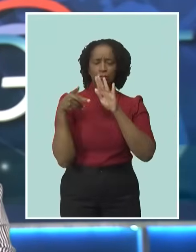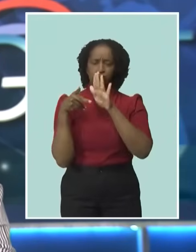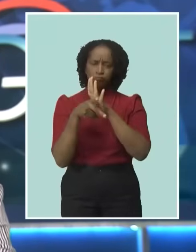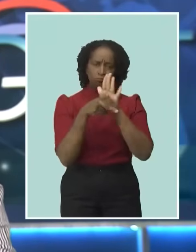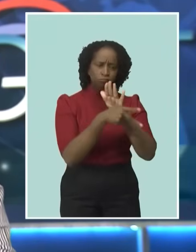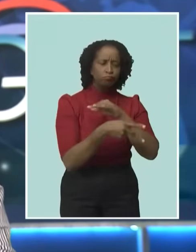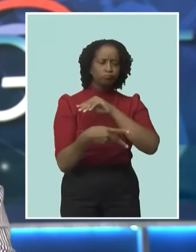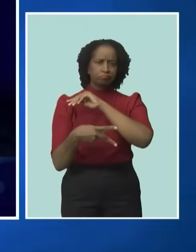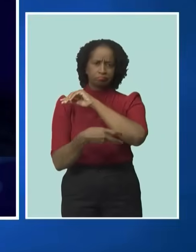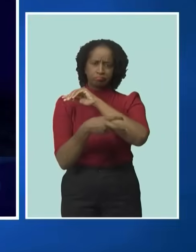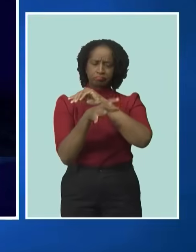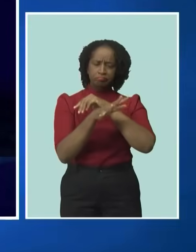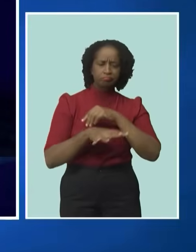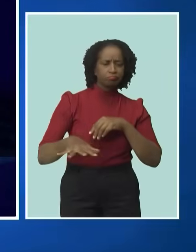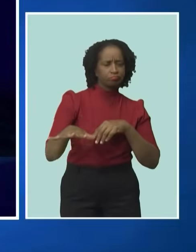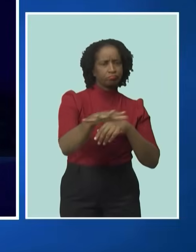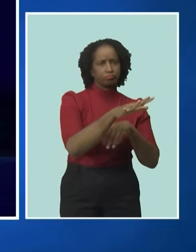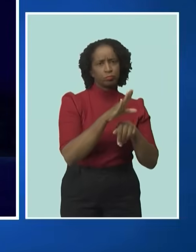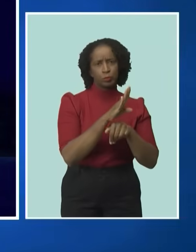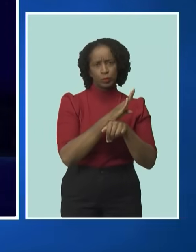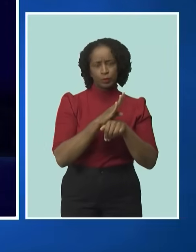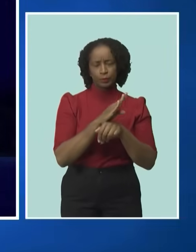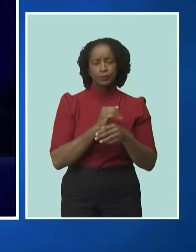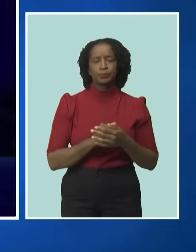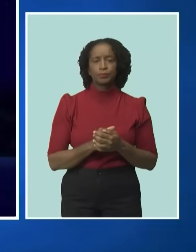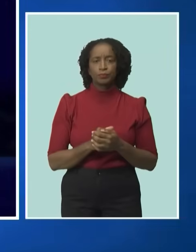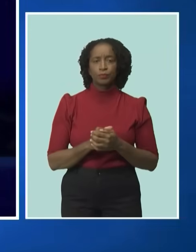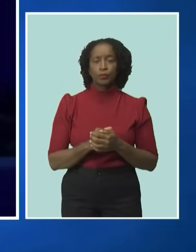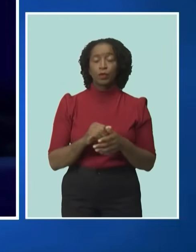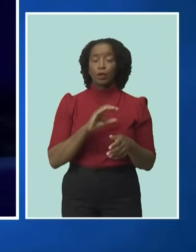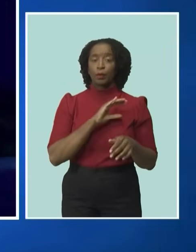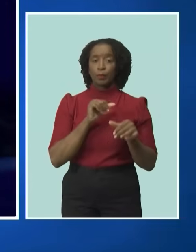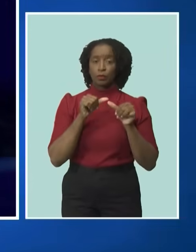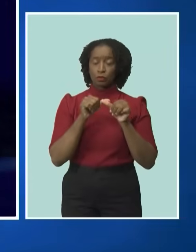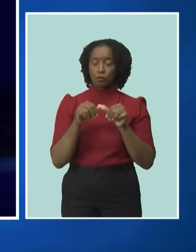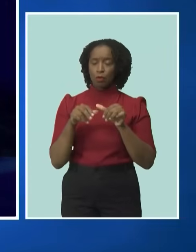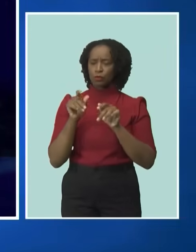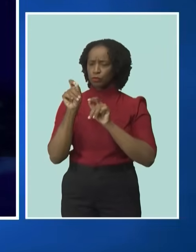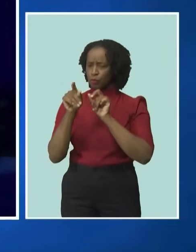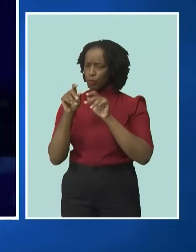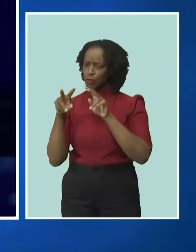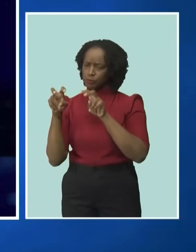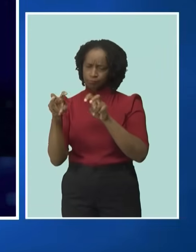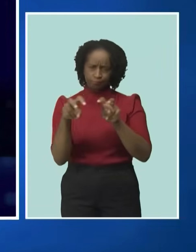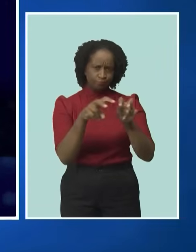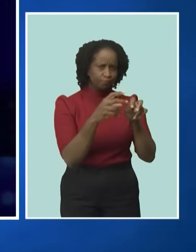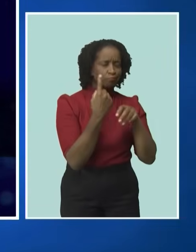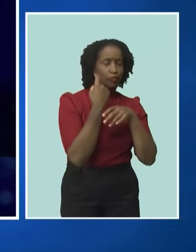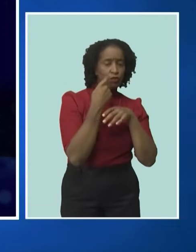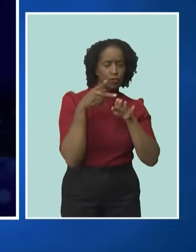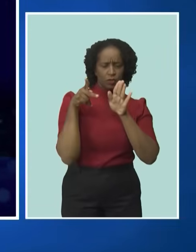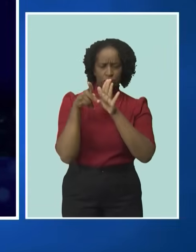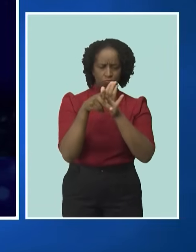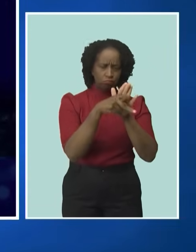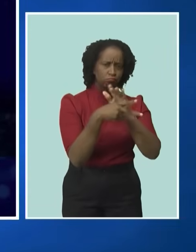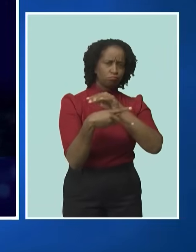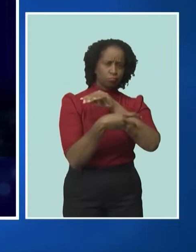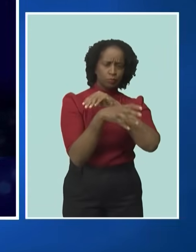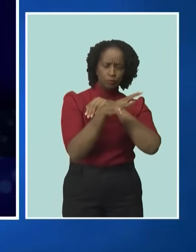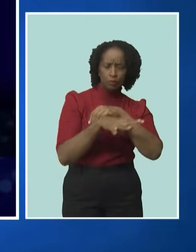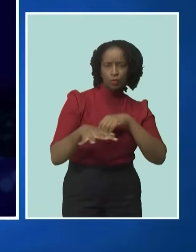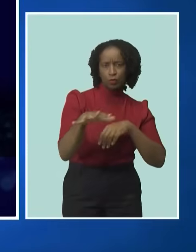island. Barbados Police Service is continuing its robust investigations into the recent spate of murders and robberies across the